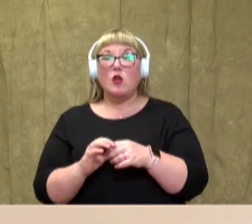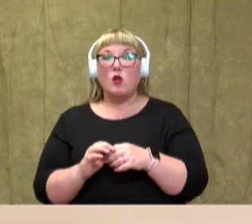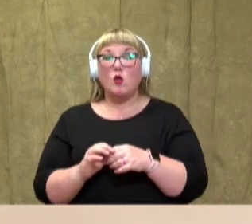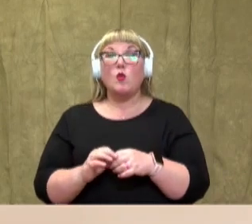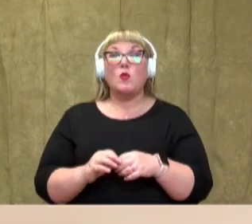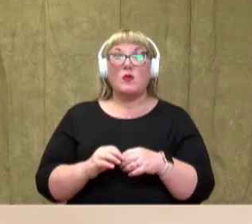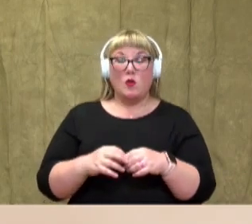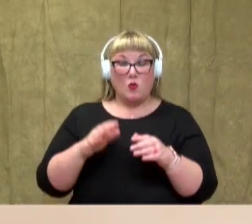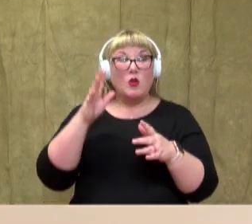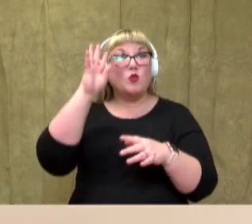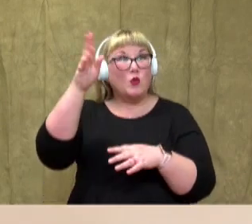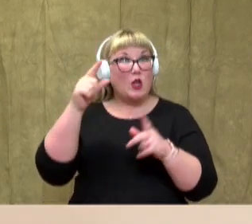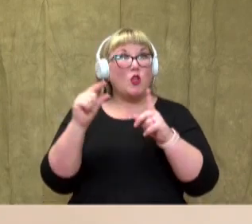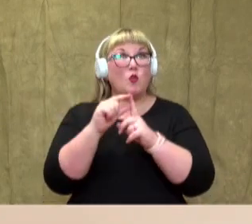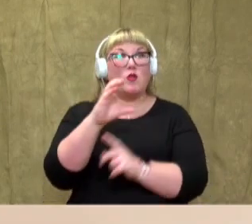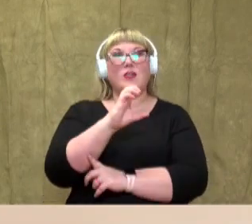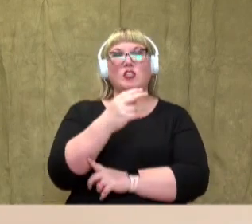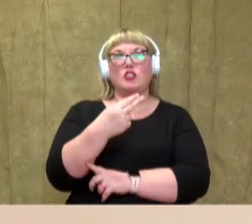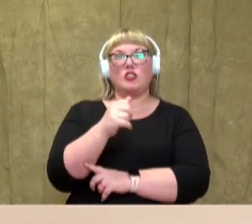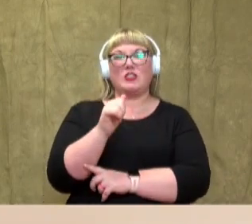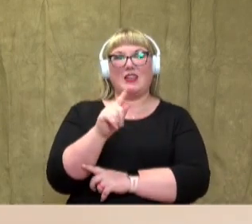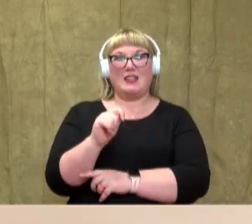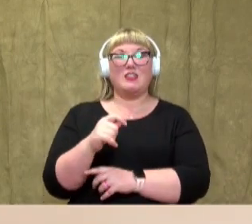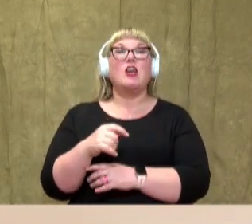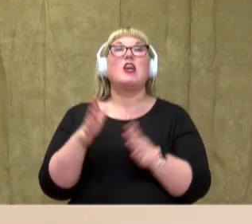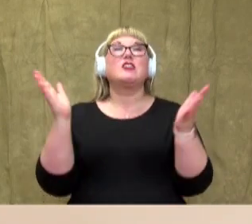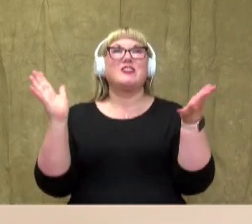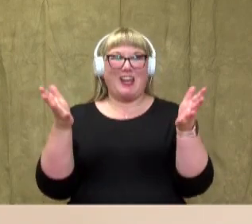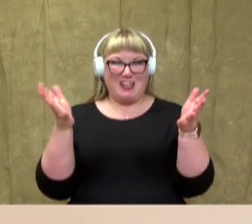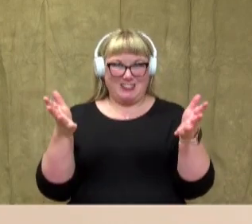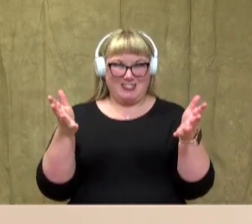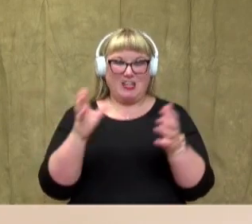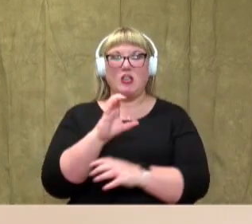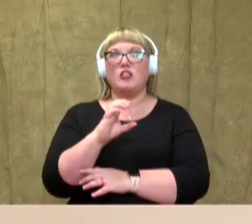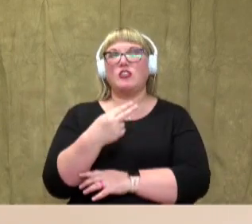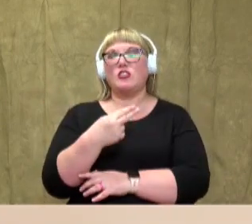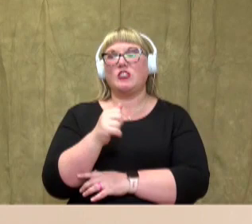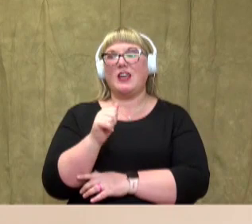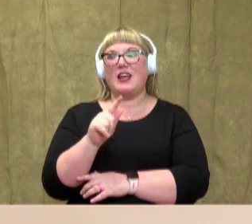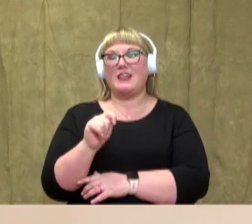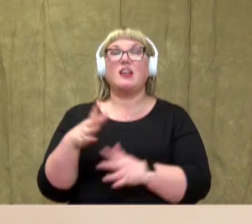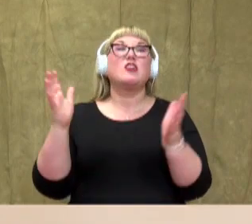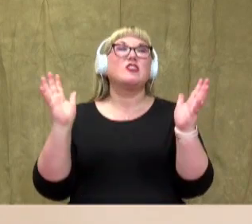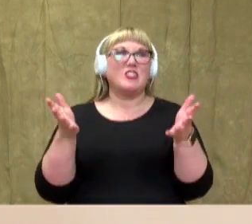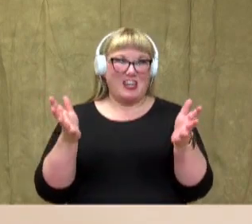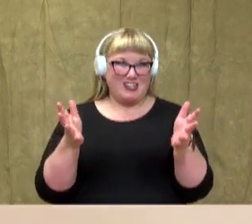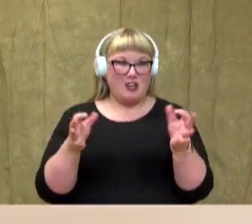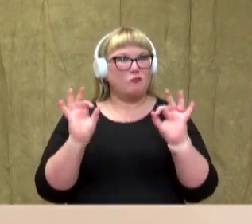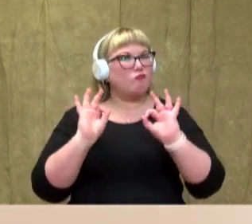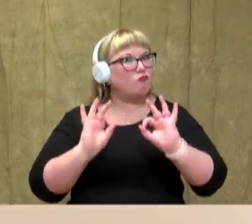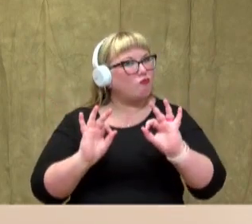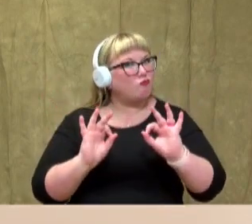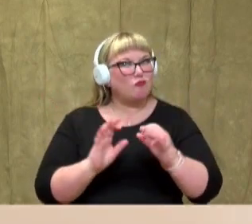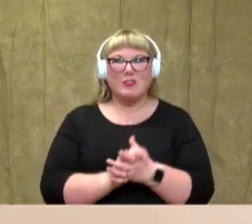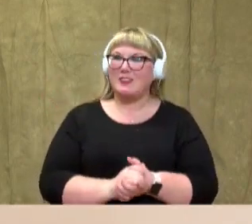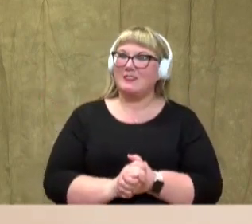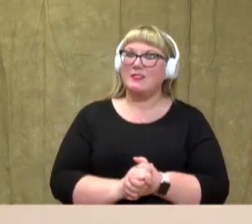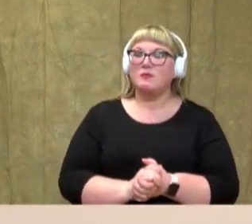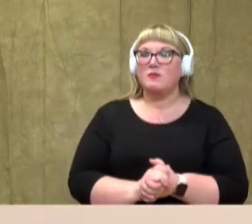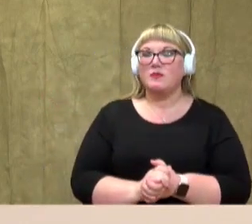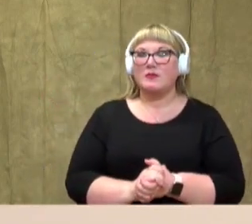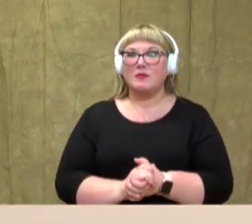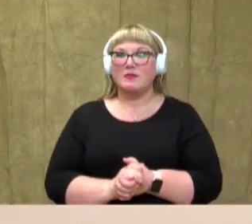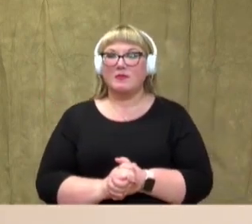new word. Now we have the word, and let's read it together. Chat, chat. Very good, friends. This